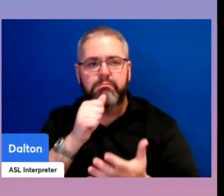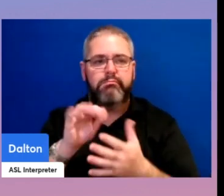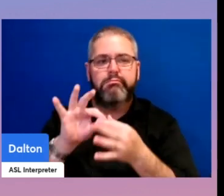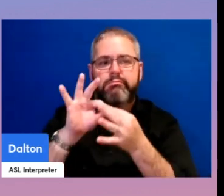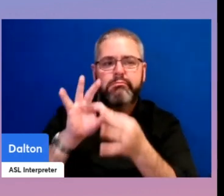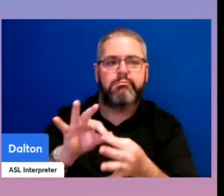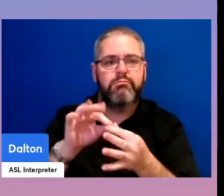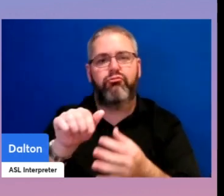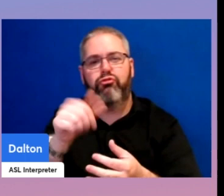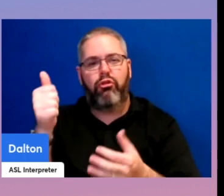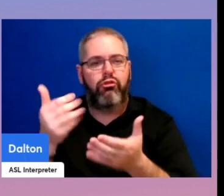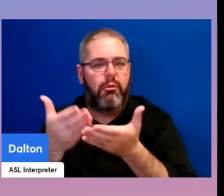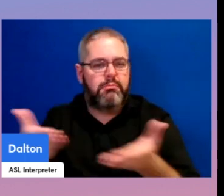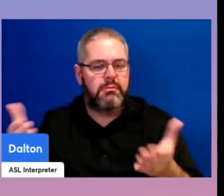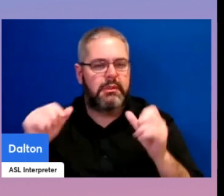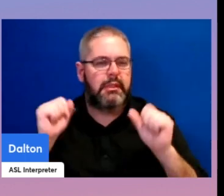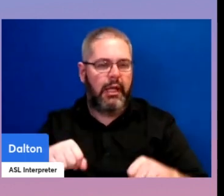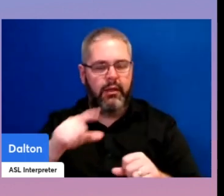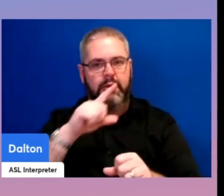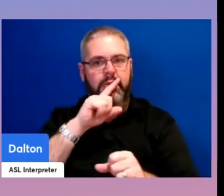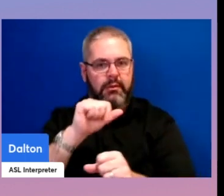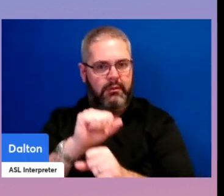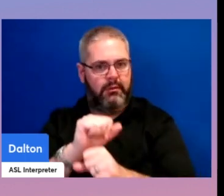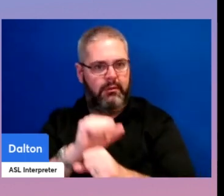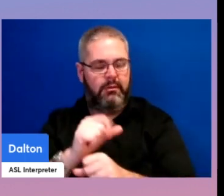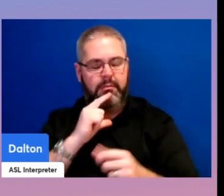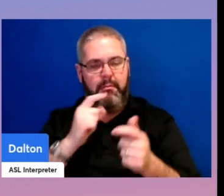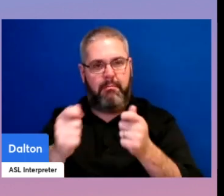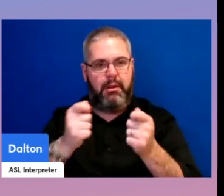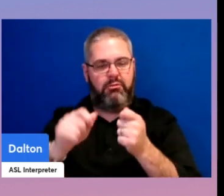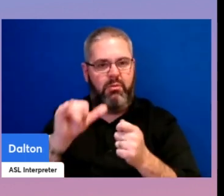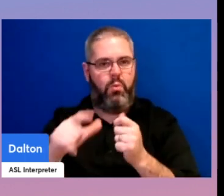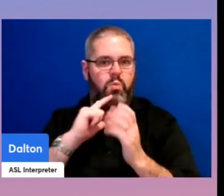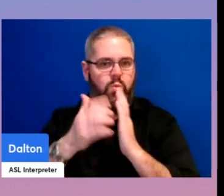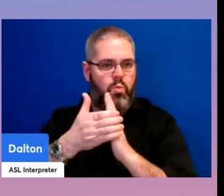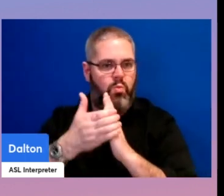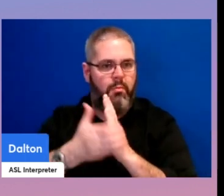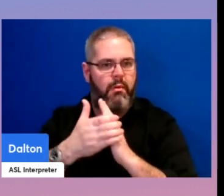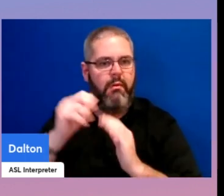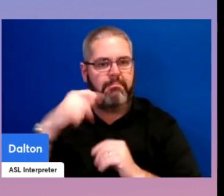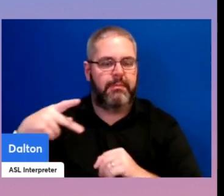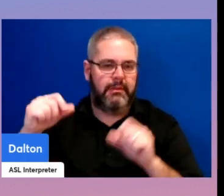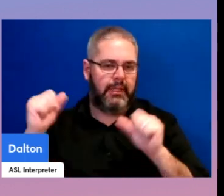other objects, we can actually manage the automatic replication.